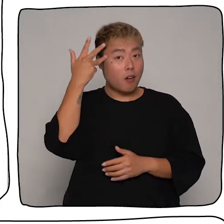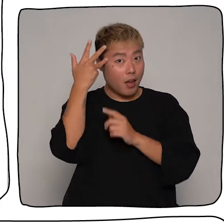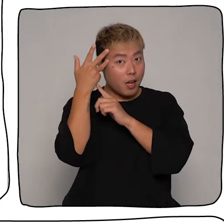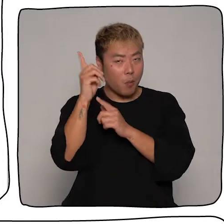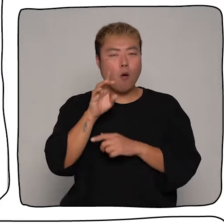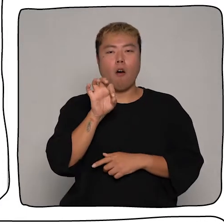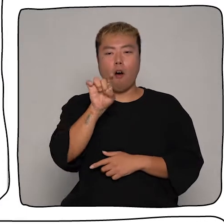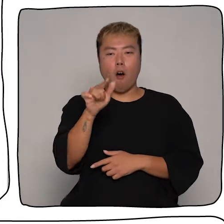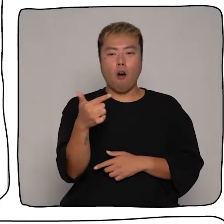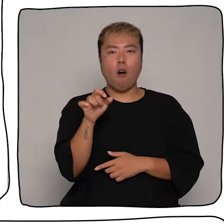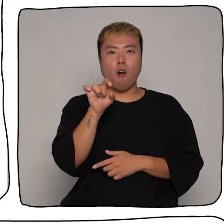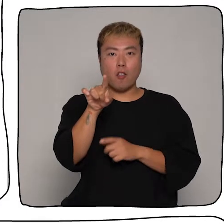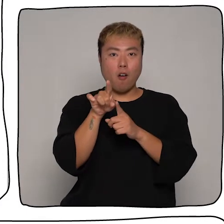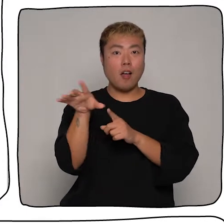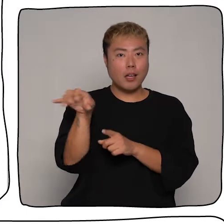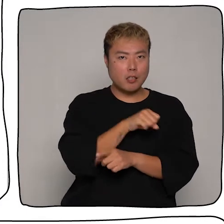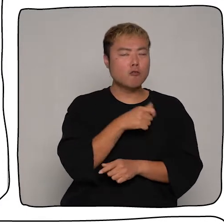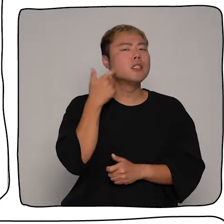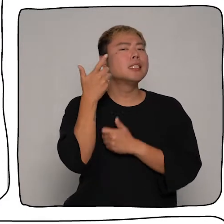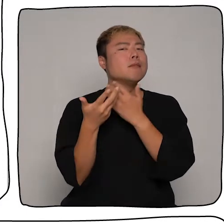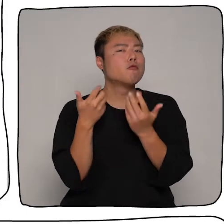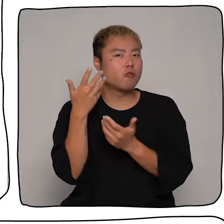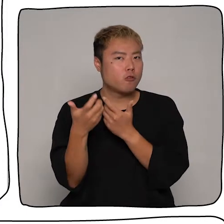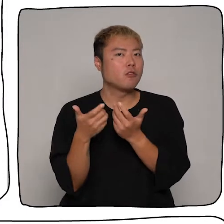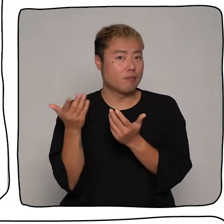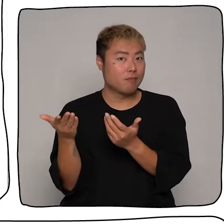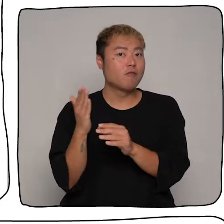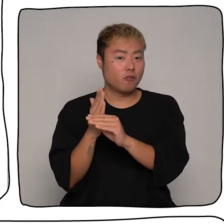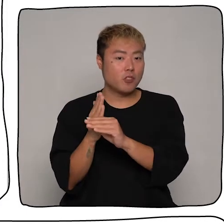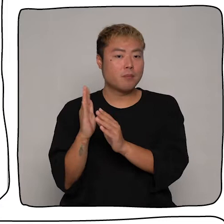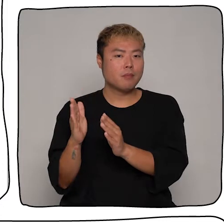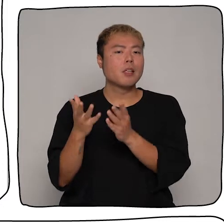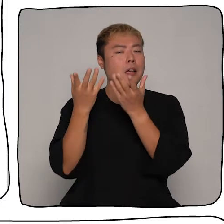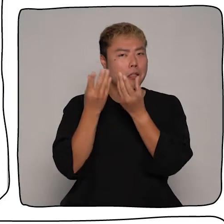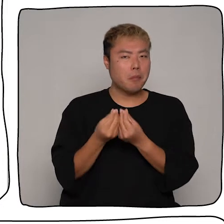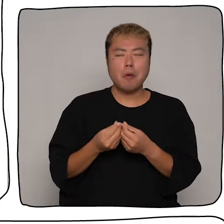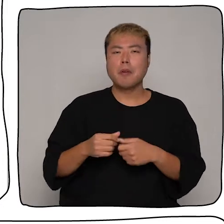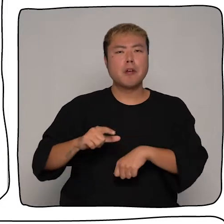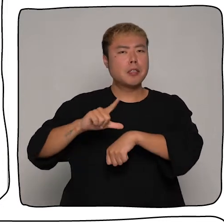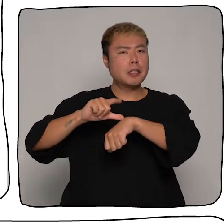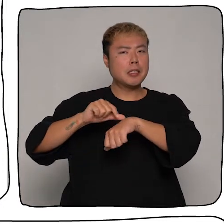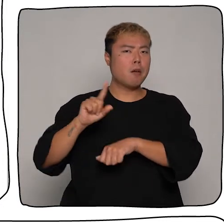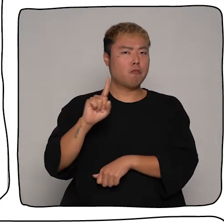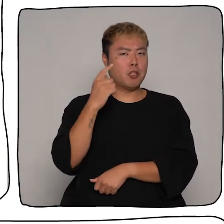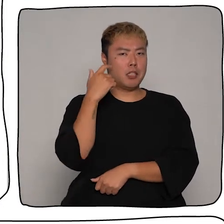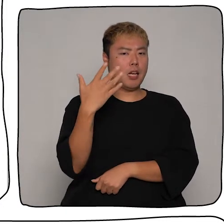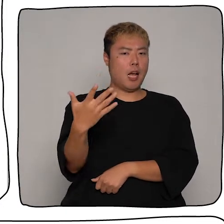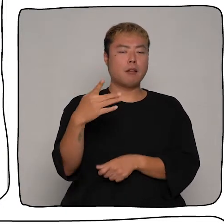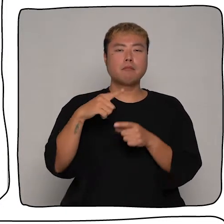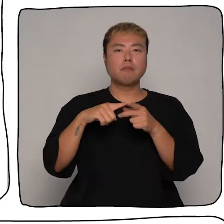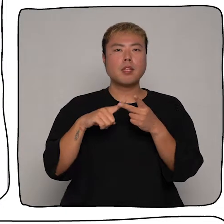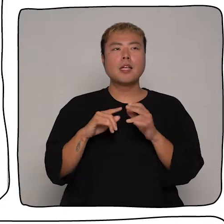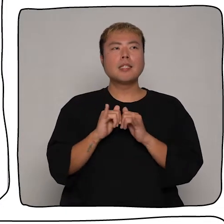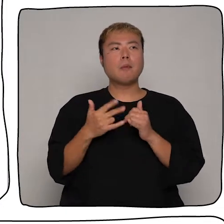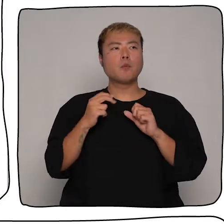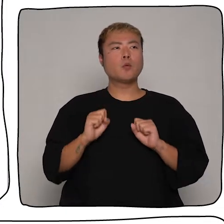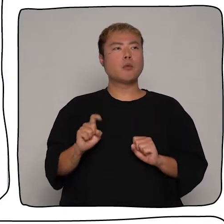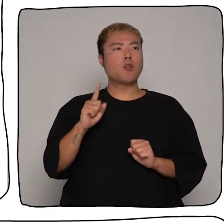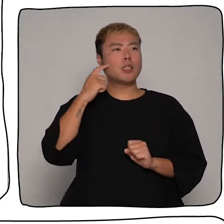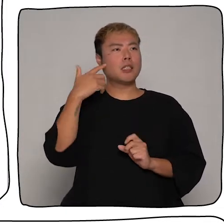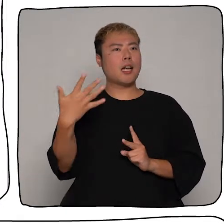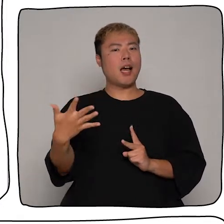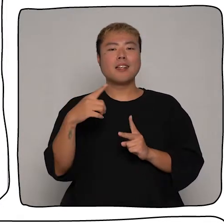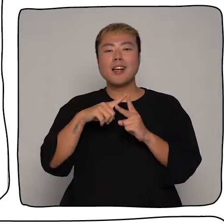Philosophy poses questions with words. For example, what is time, or what is